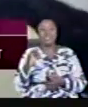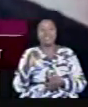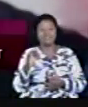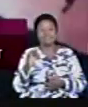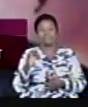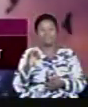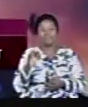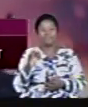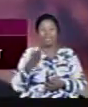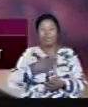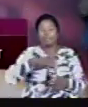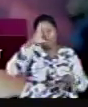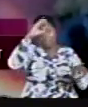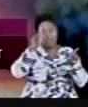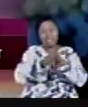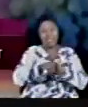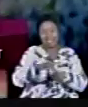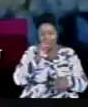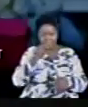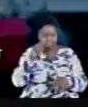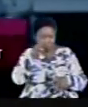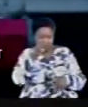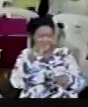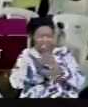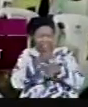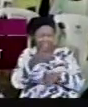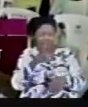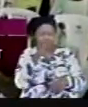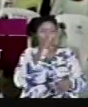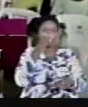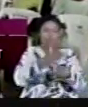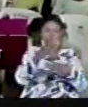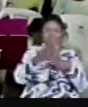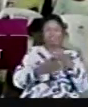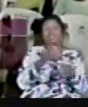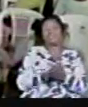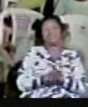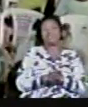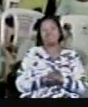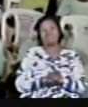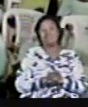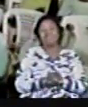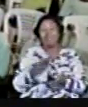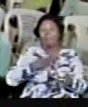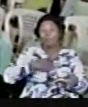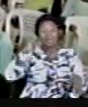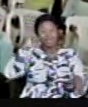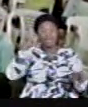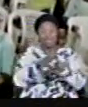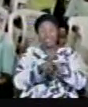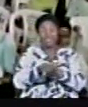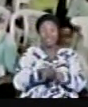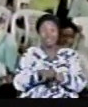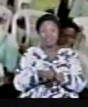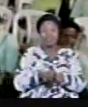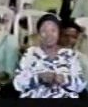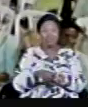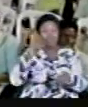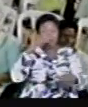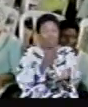My brother, I'm looking at you there, you are complete. Dear sister, daughter, you are complete from